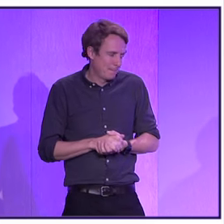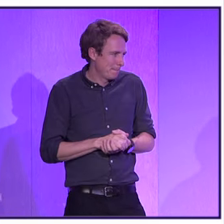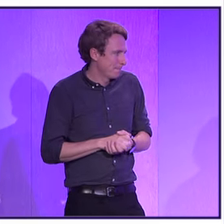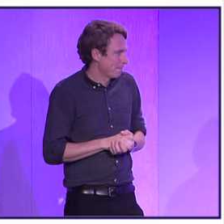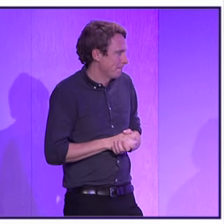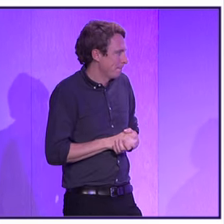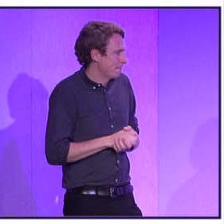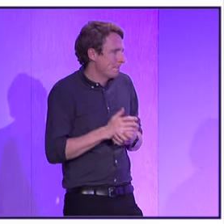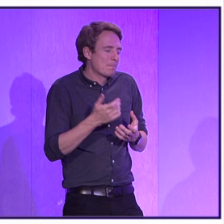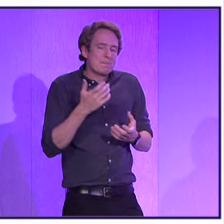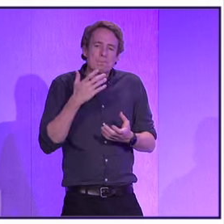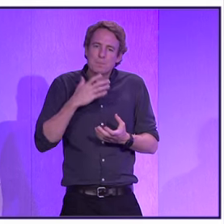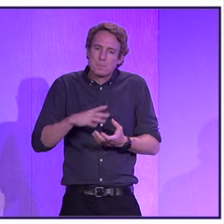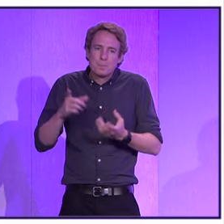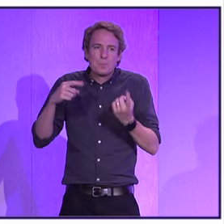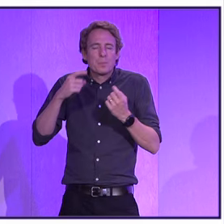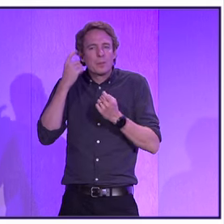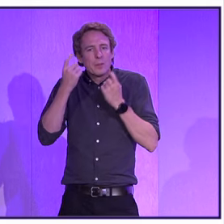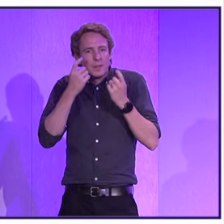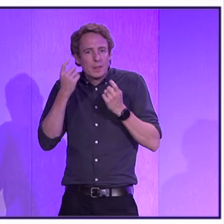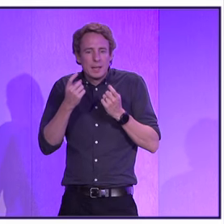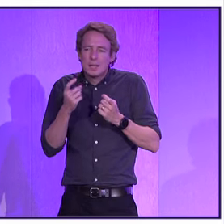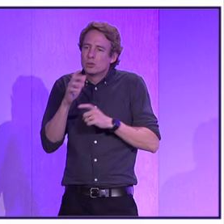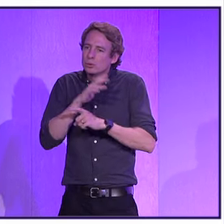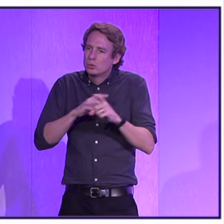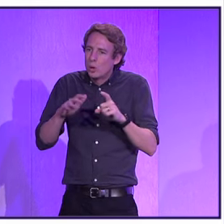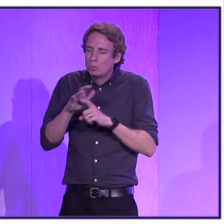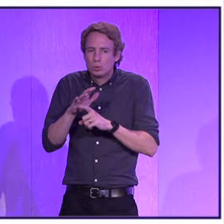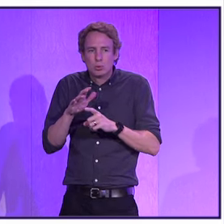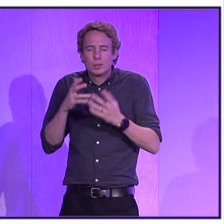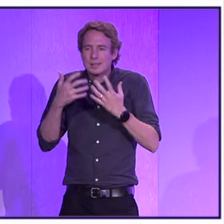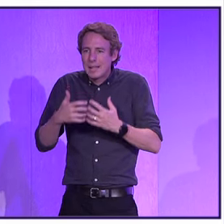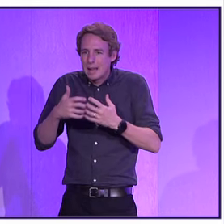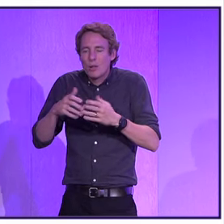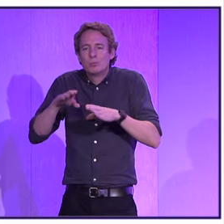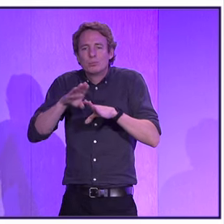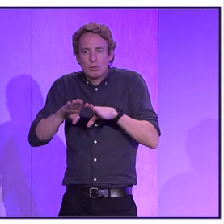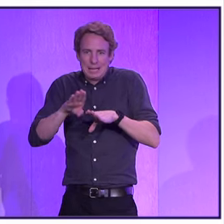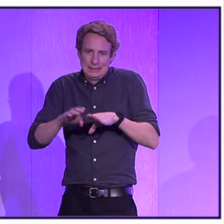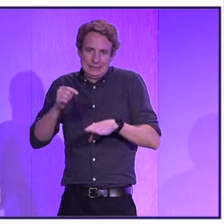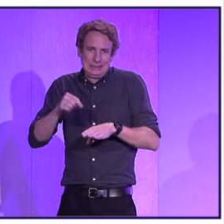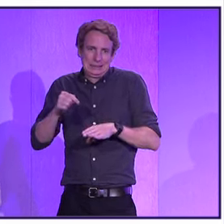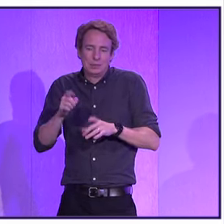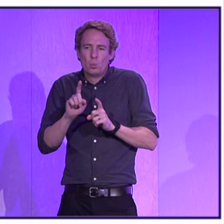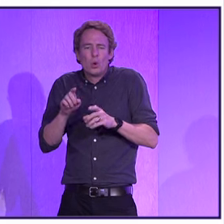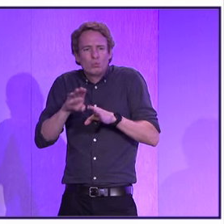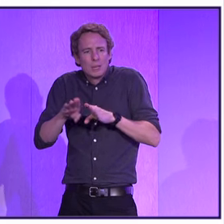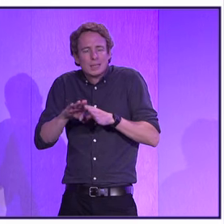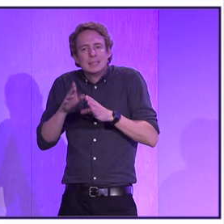But I wanted to have you think about what social and technical practices enable learning.